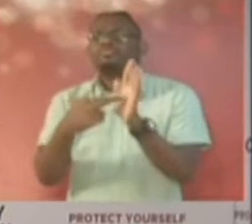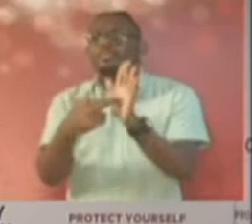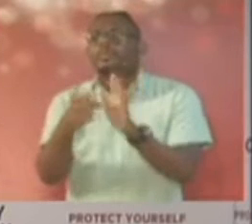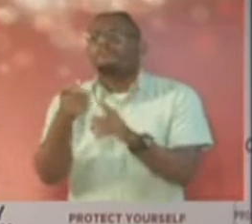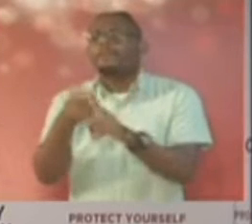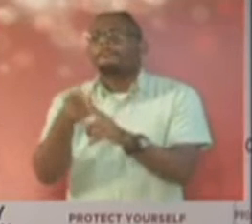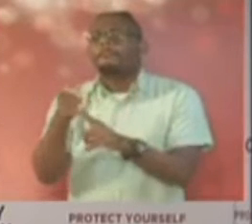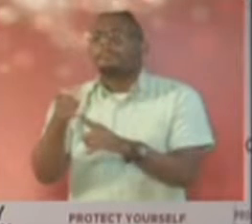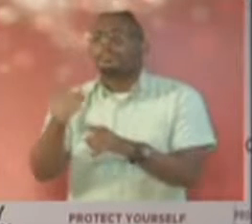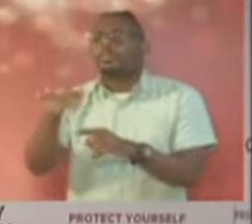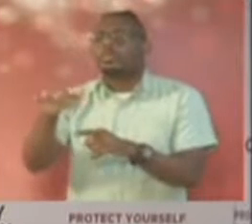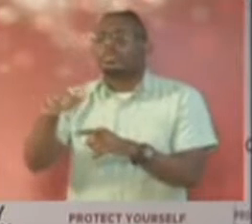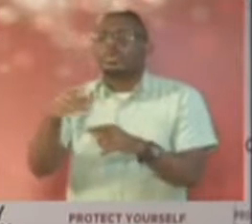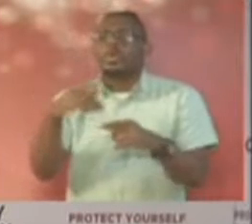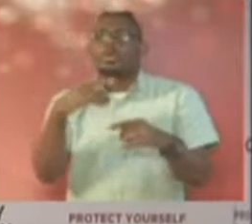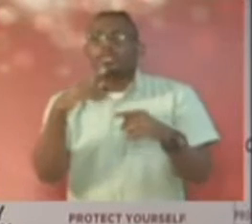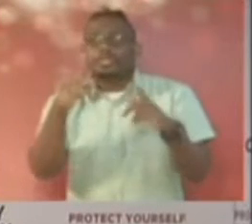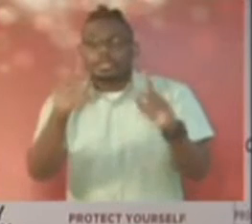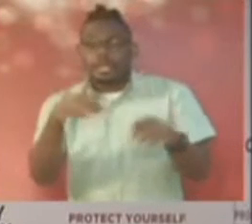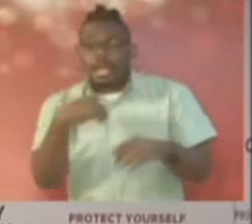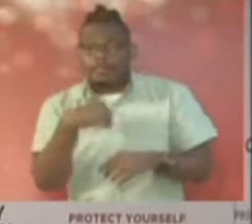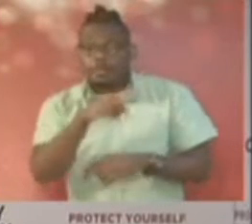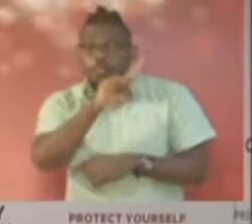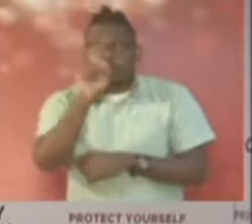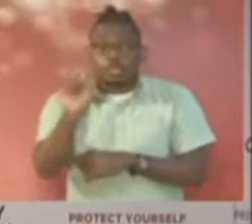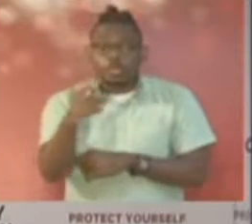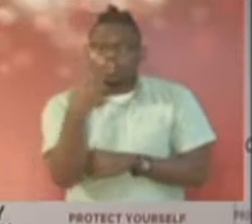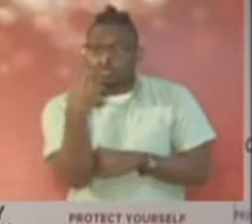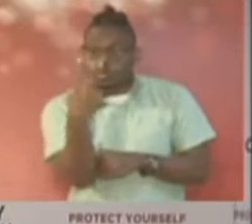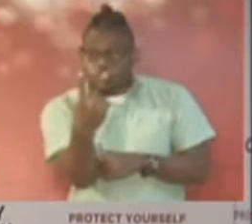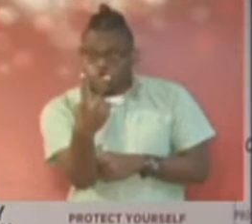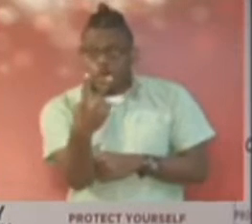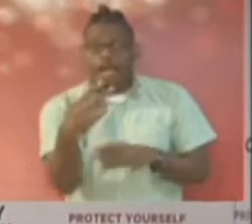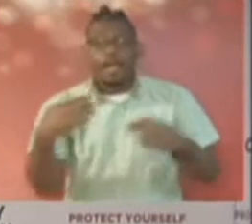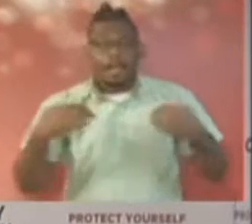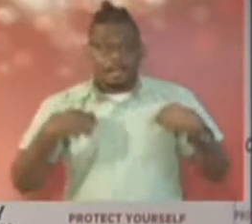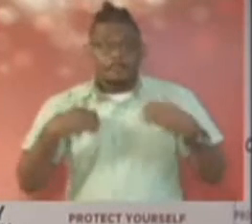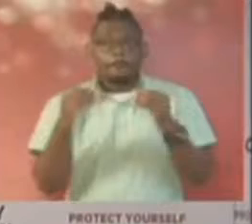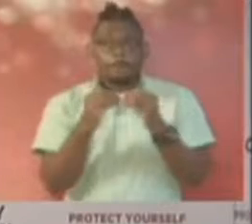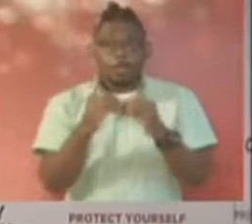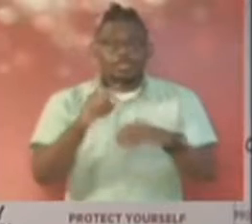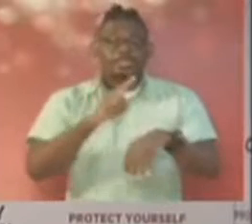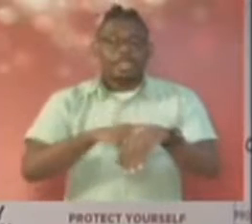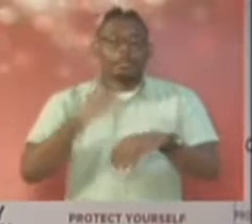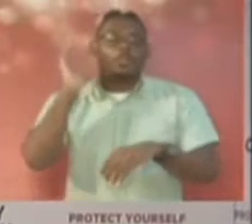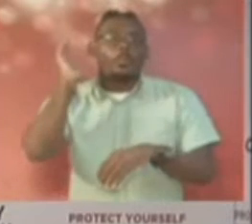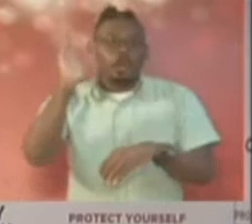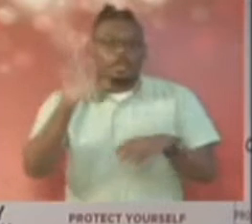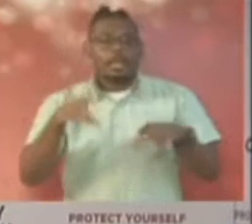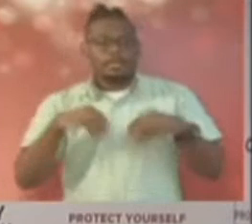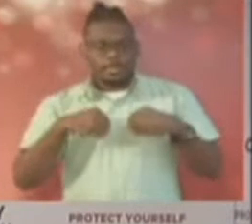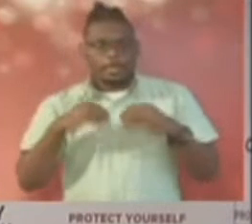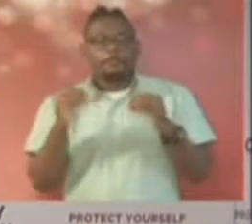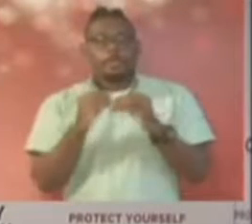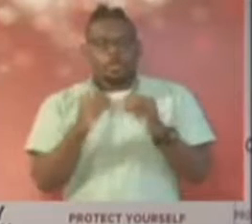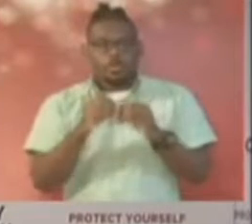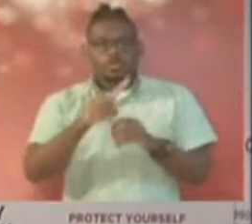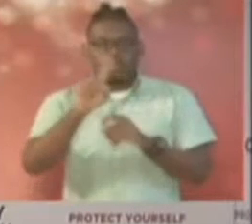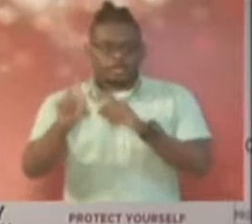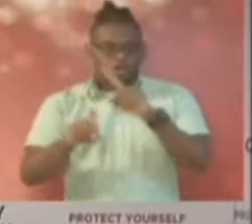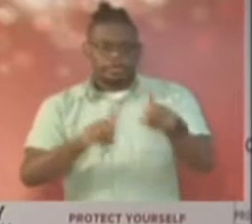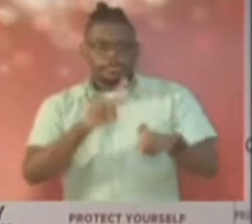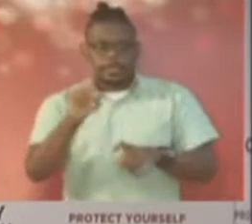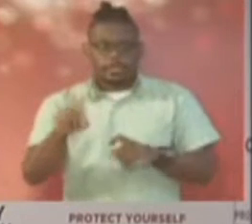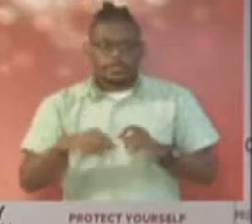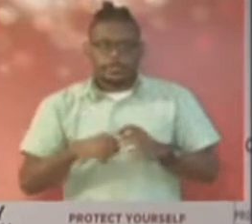than 2 brief questions. Please, if time allows, of course, we will accept additional questions from the media. And we